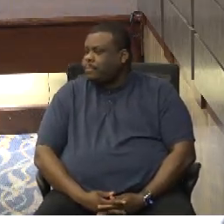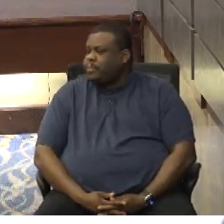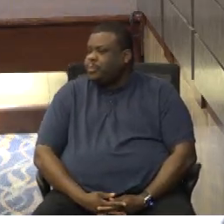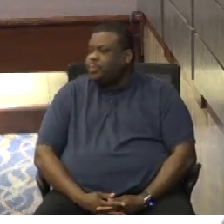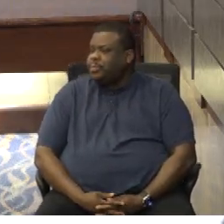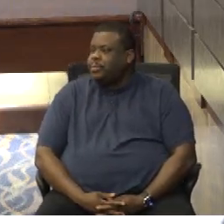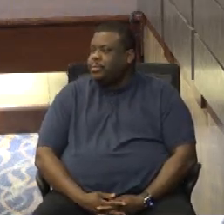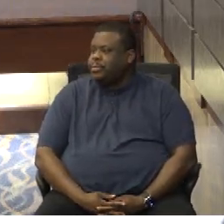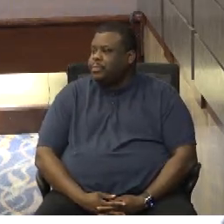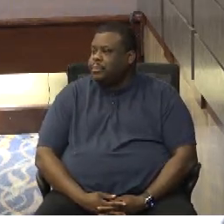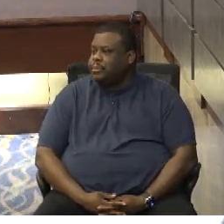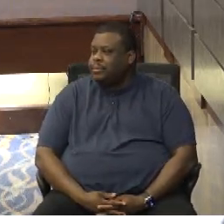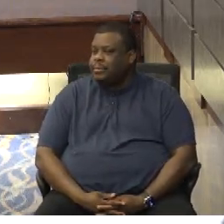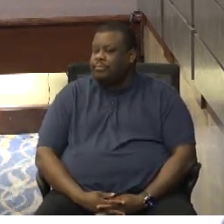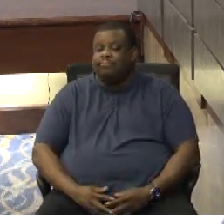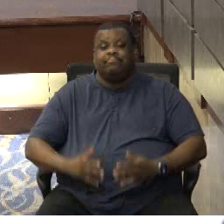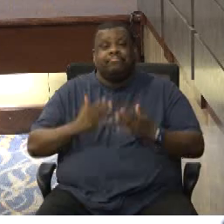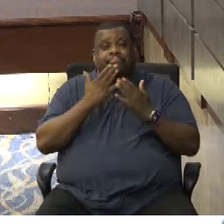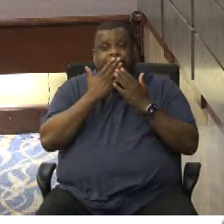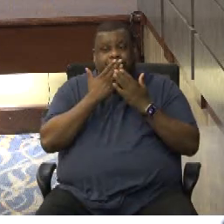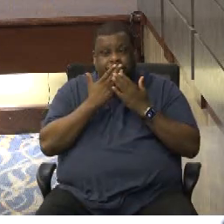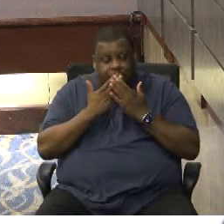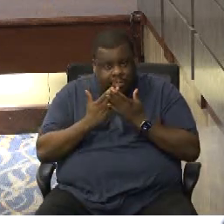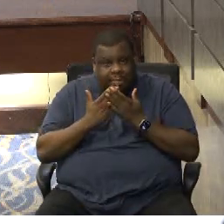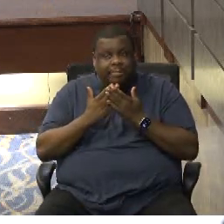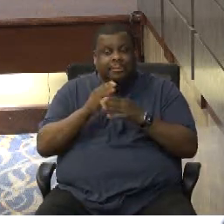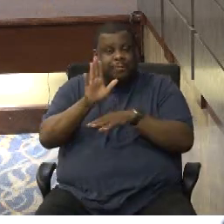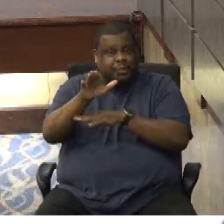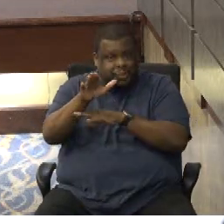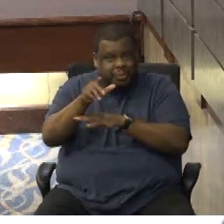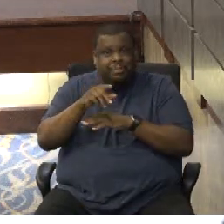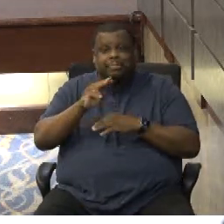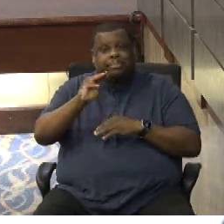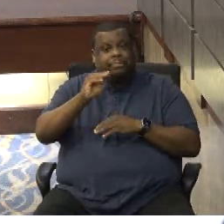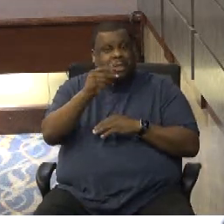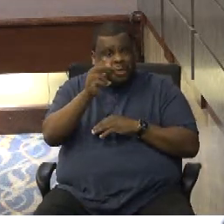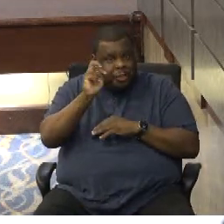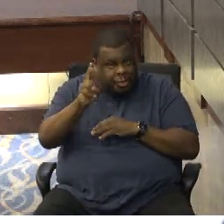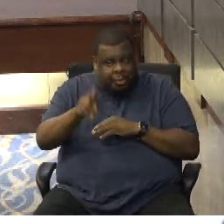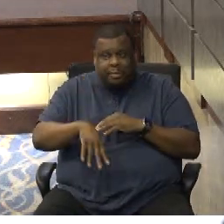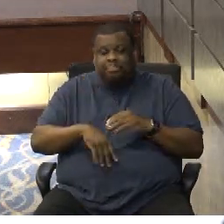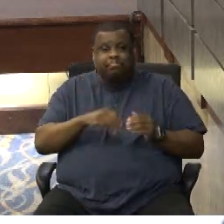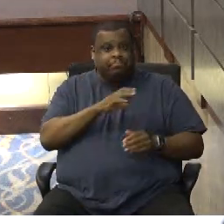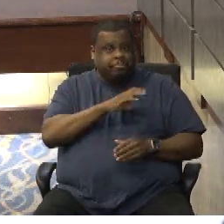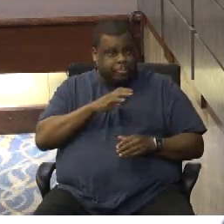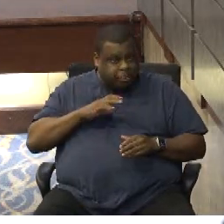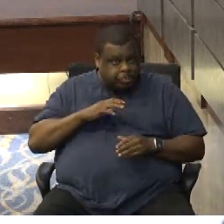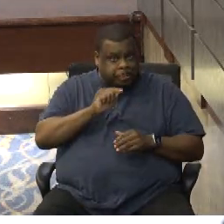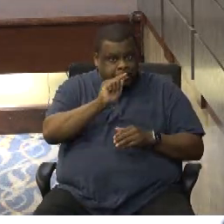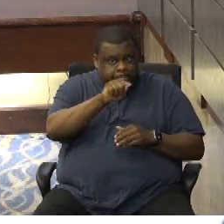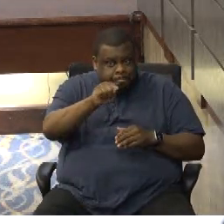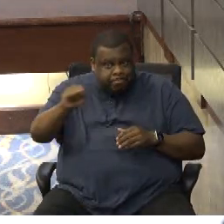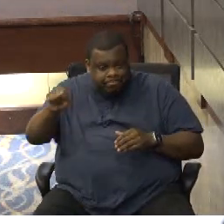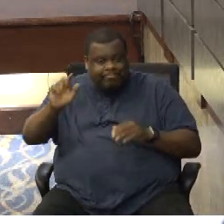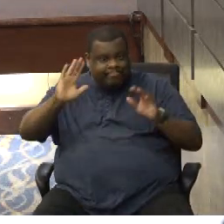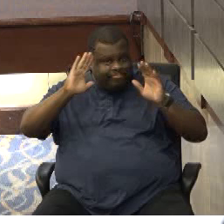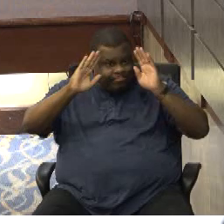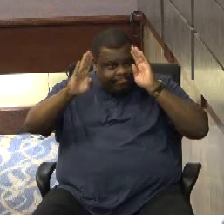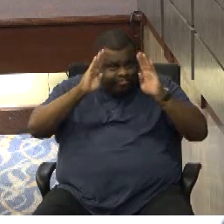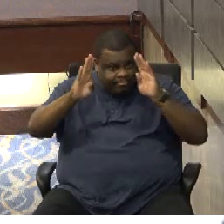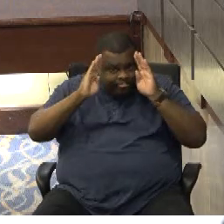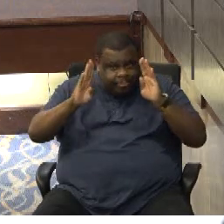All right. Good afternoon, Mayor and Council. I'm Monica Settlemeyer, Director of Communications and Marketing, and I'm very excited to be here with you this afternoon to talk